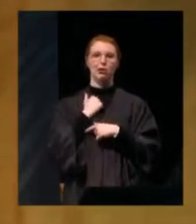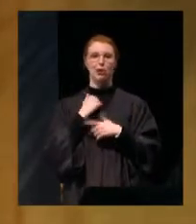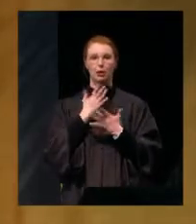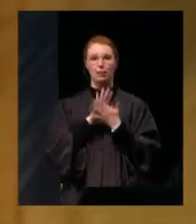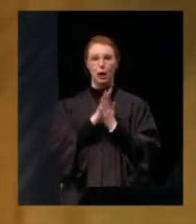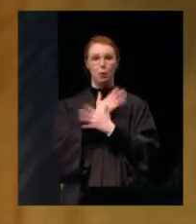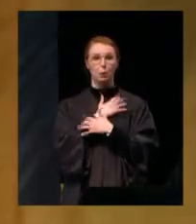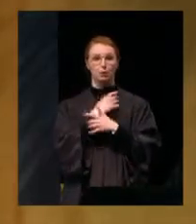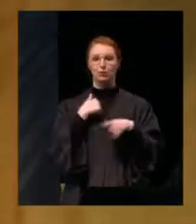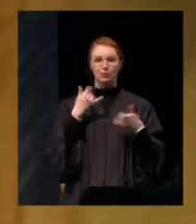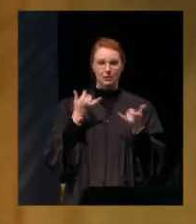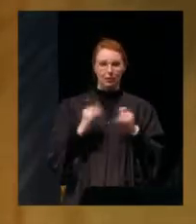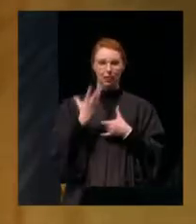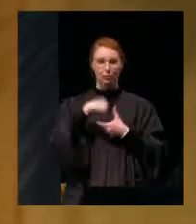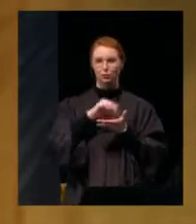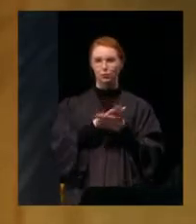Bruin.